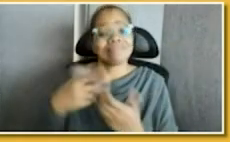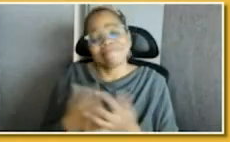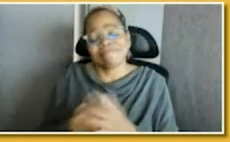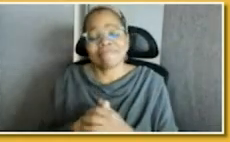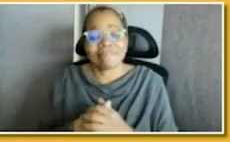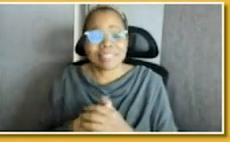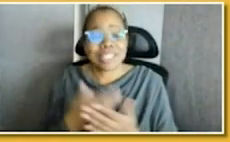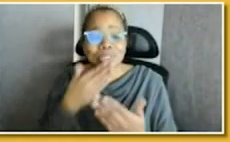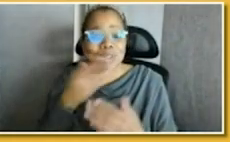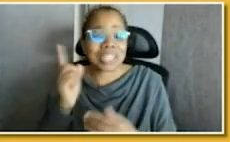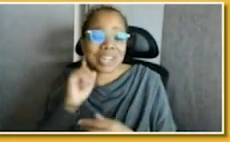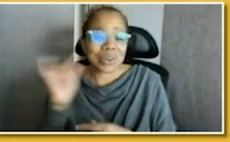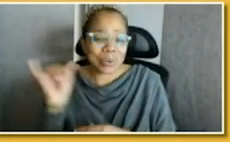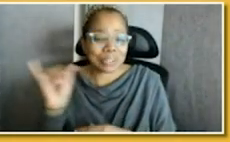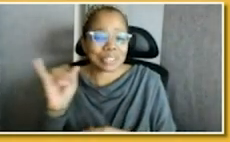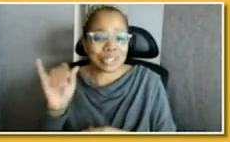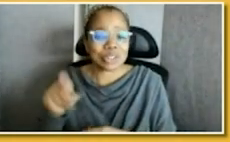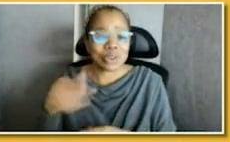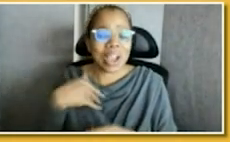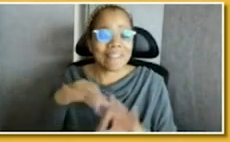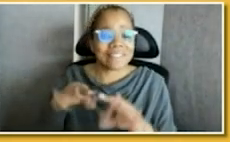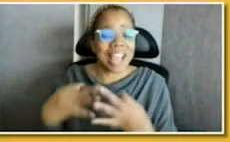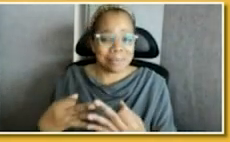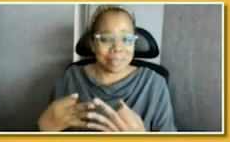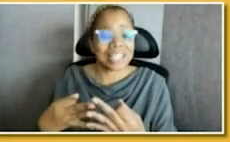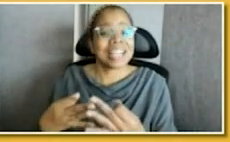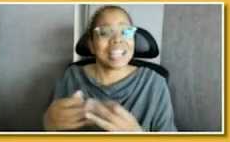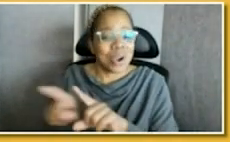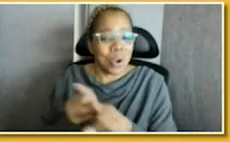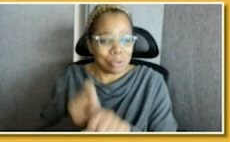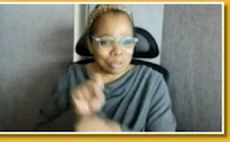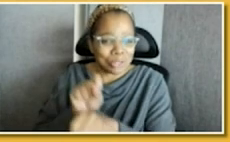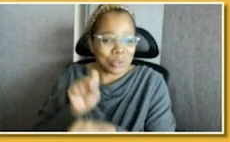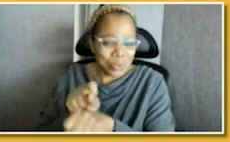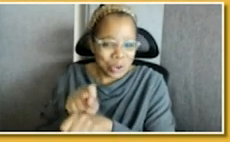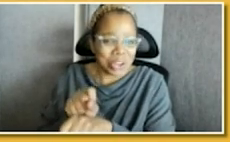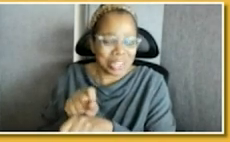have family that were also postal workers in New Jersey. That's funny.